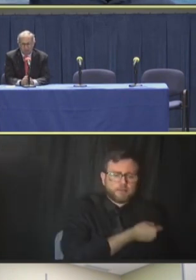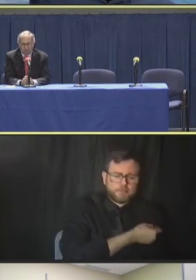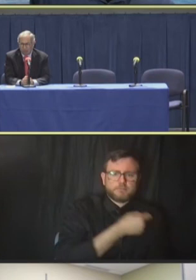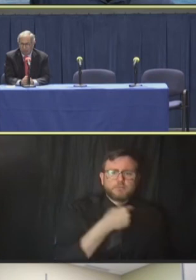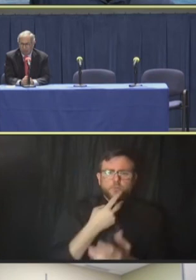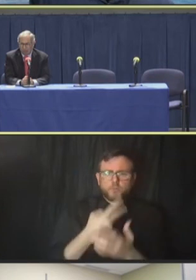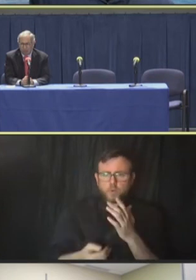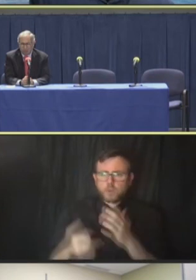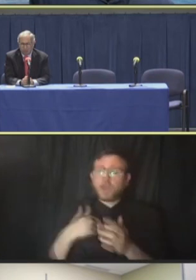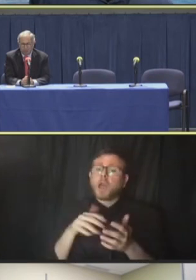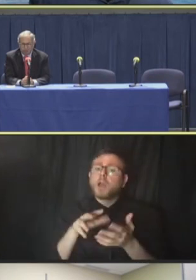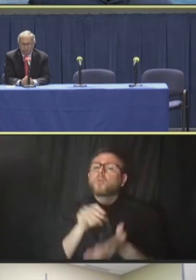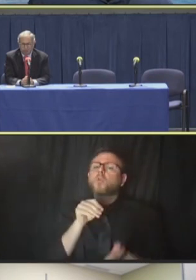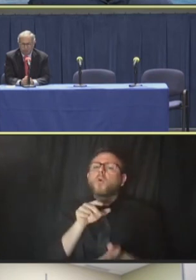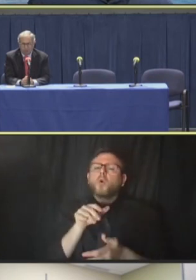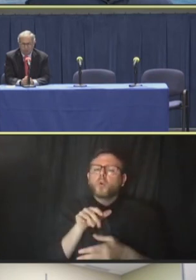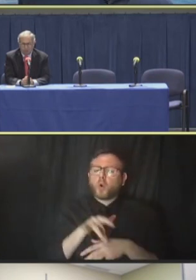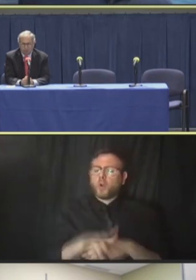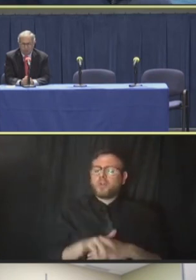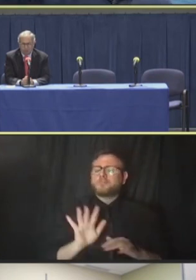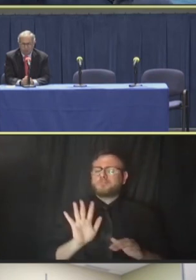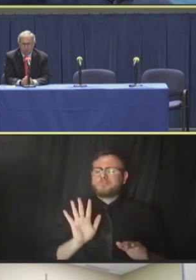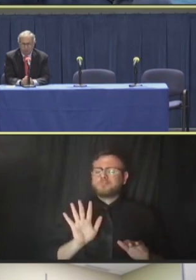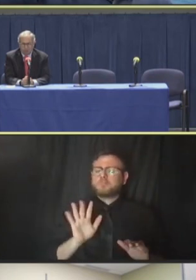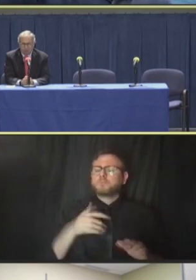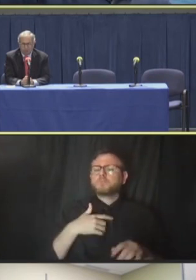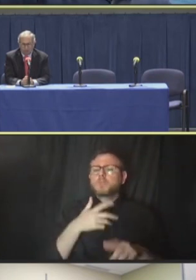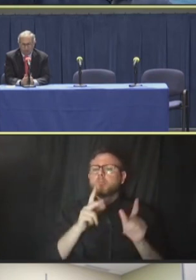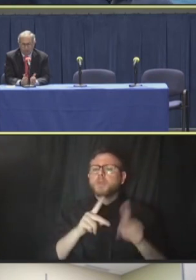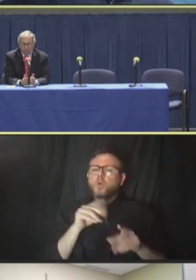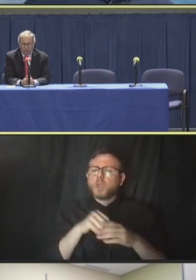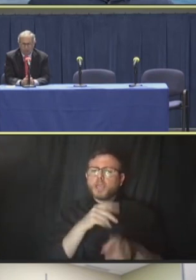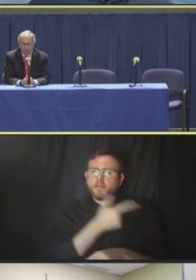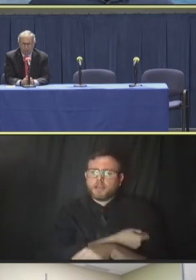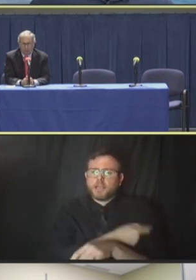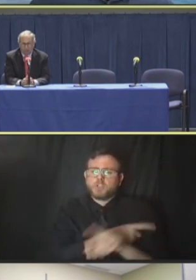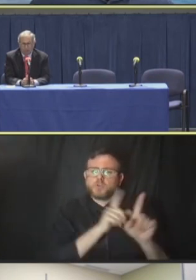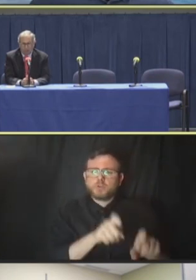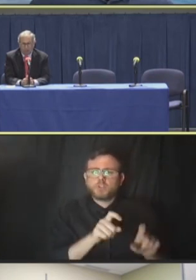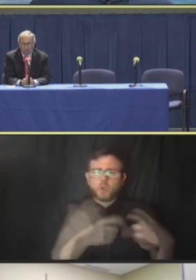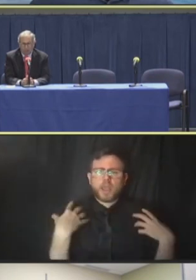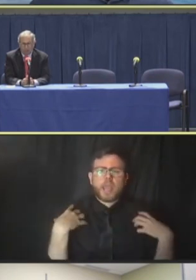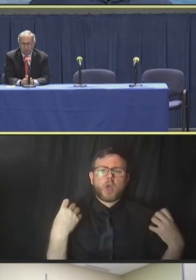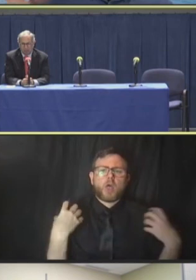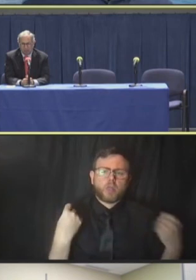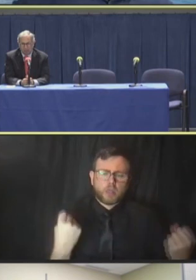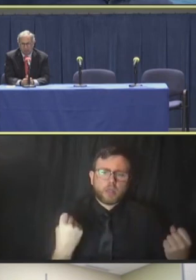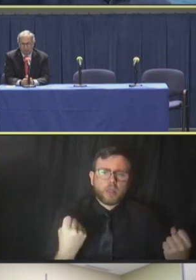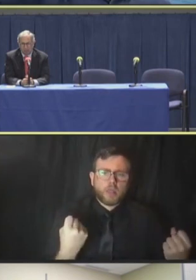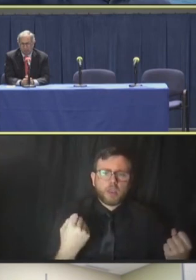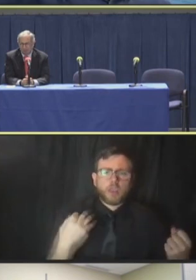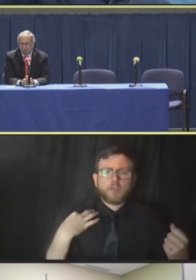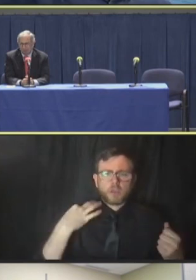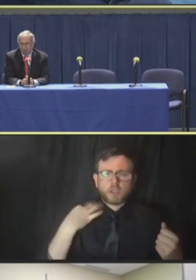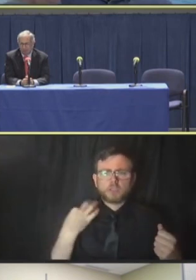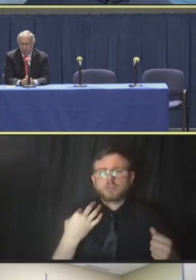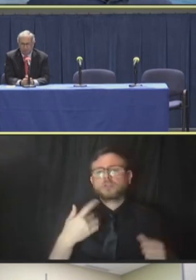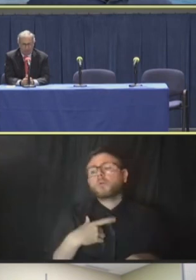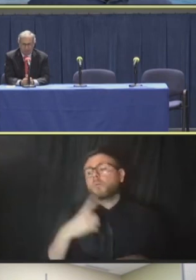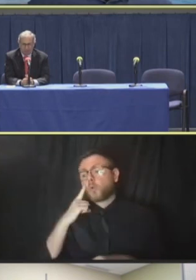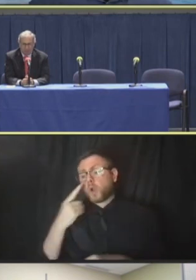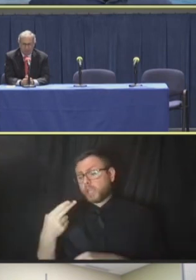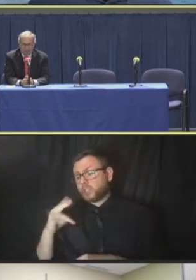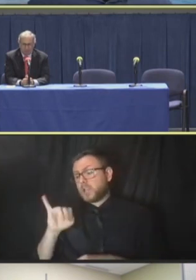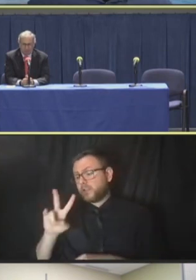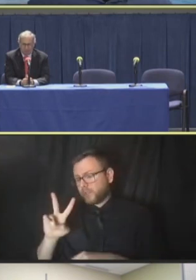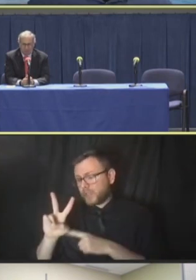very early on that participants in vaccine trials are healthy volunteers. And many of them, for example, in HIV vaccine trials, are